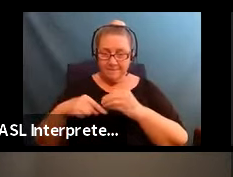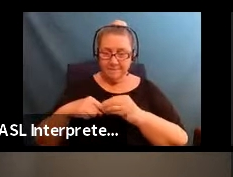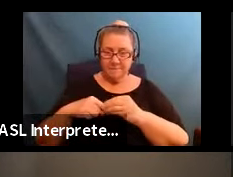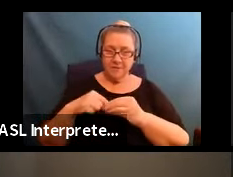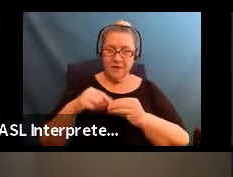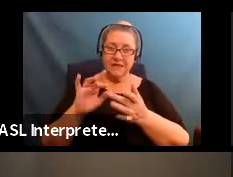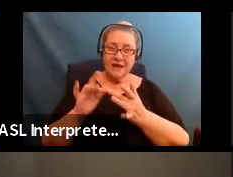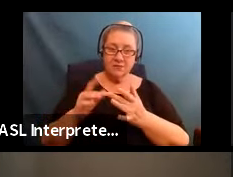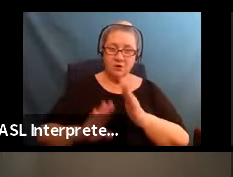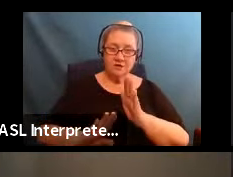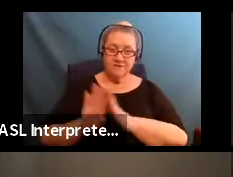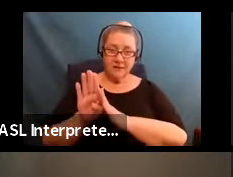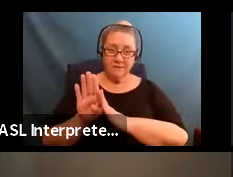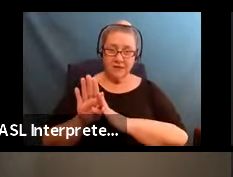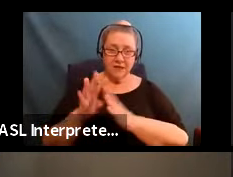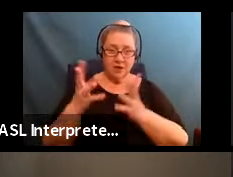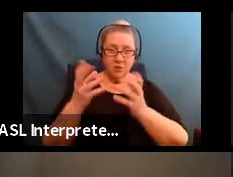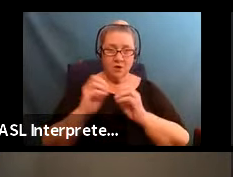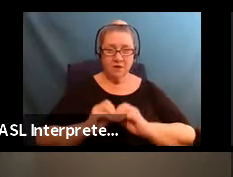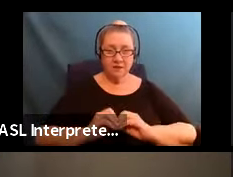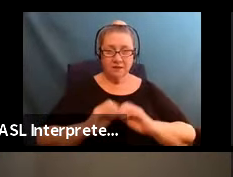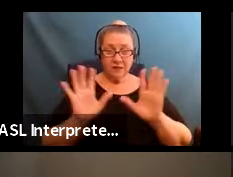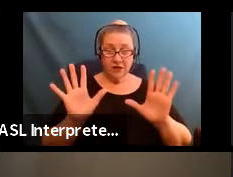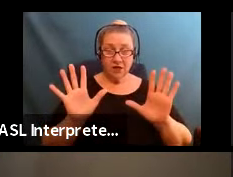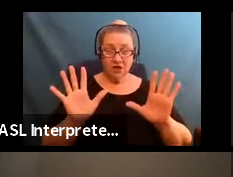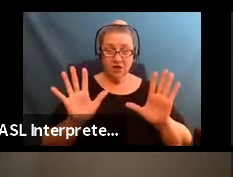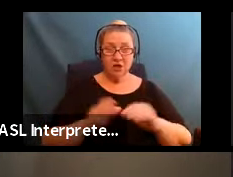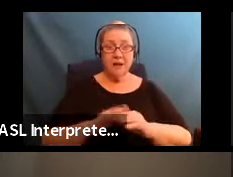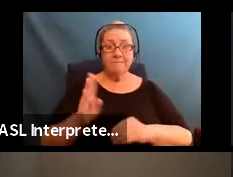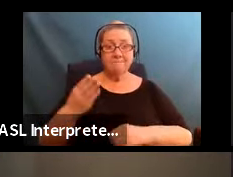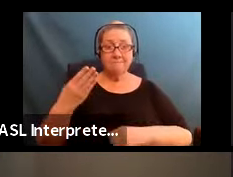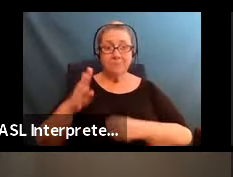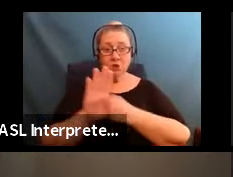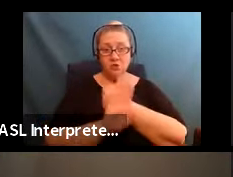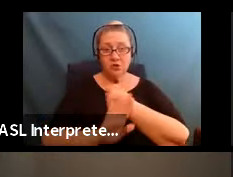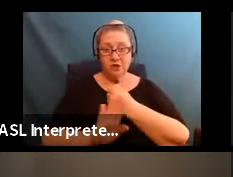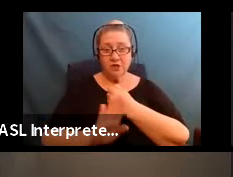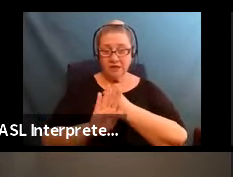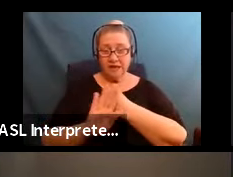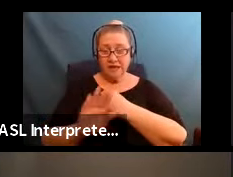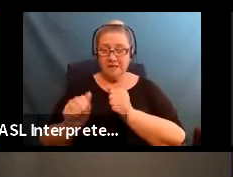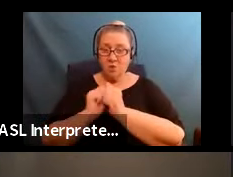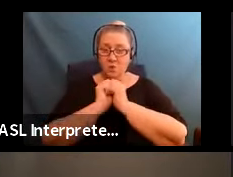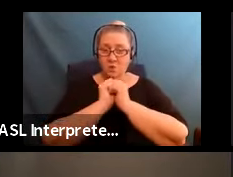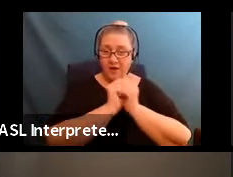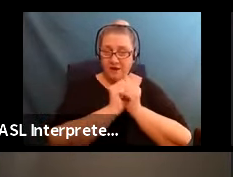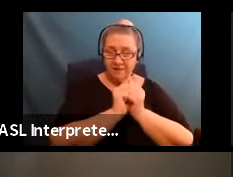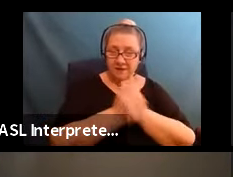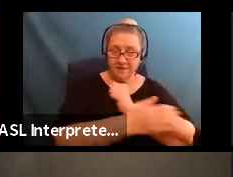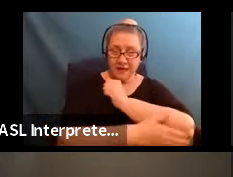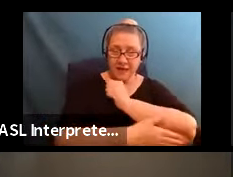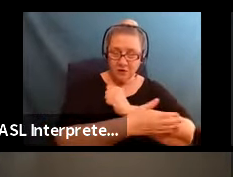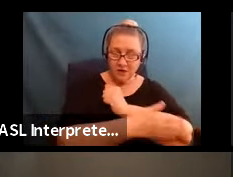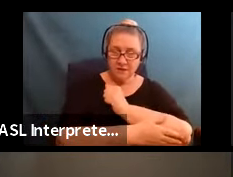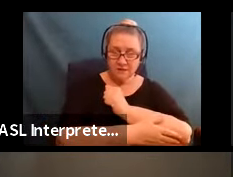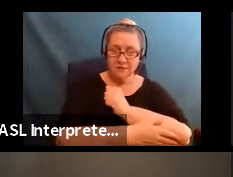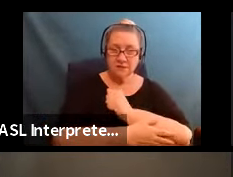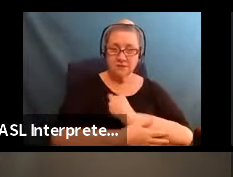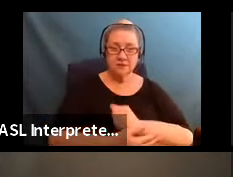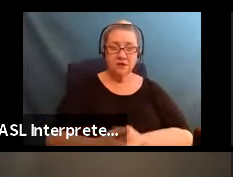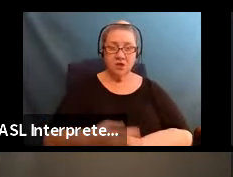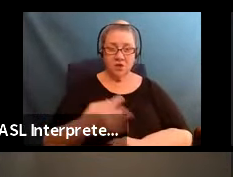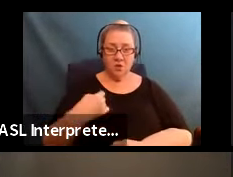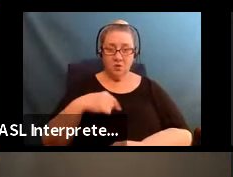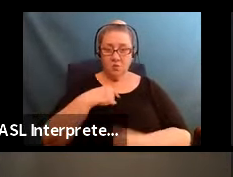want to be very clear is that Blue Shield is doing that in collaboration with the counties to make sure that we're reaching that we have